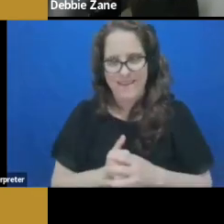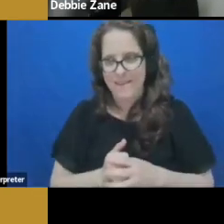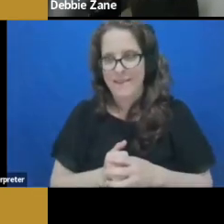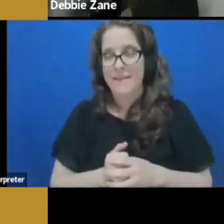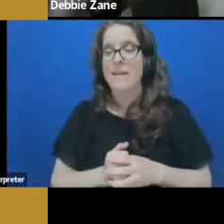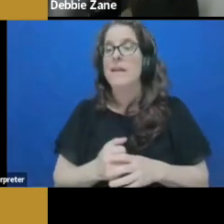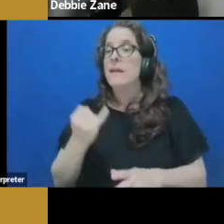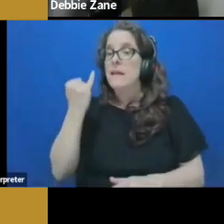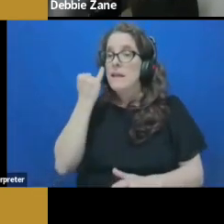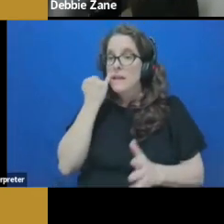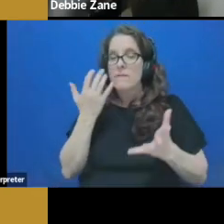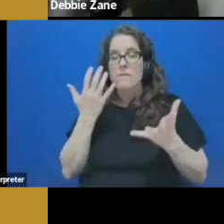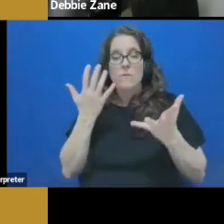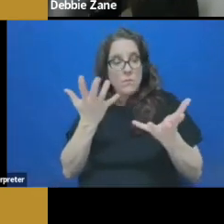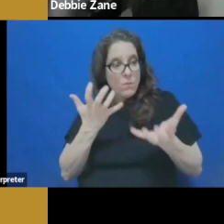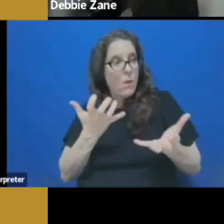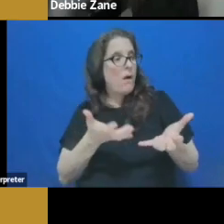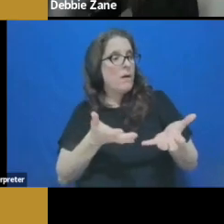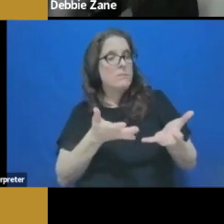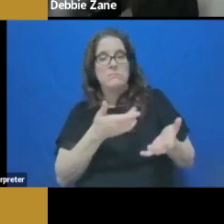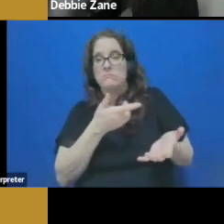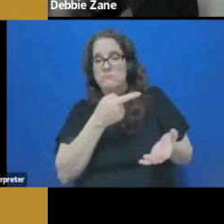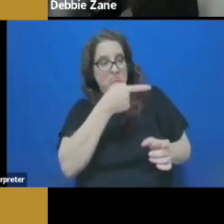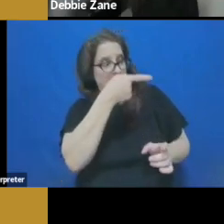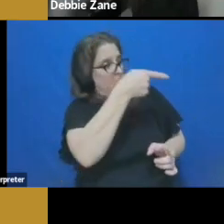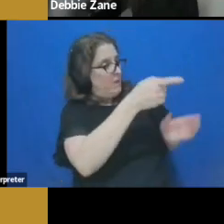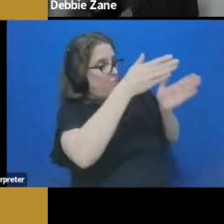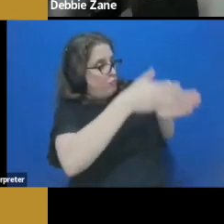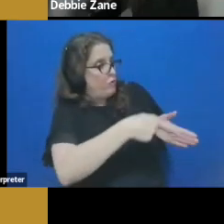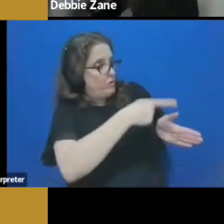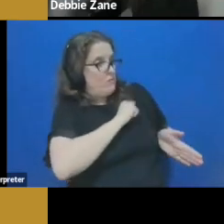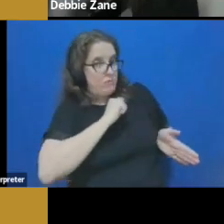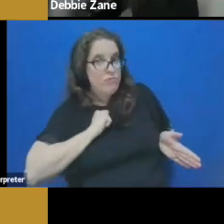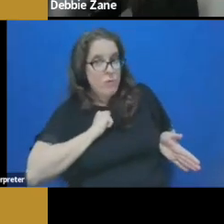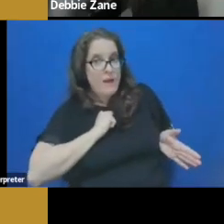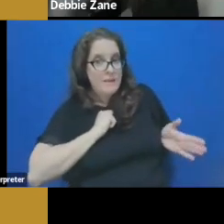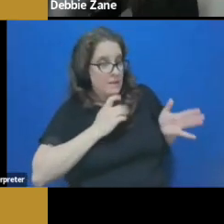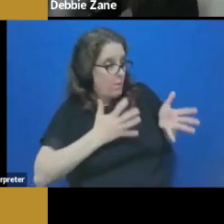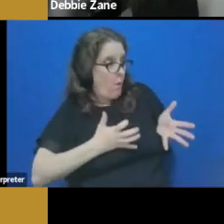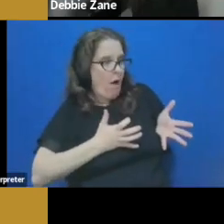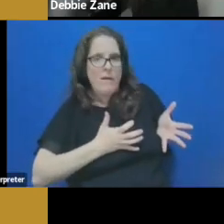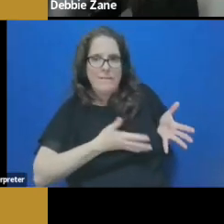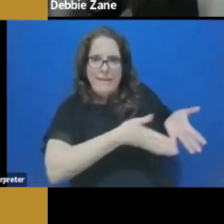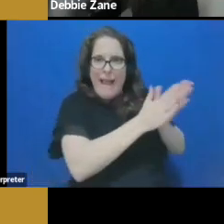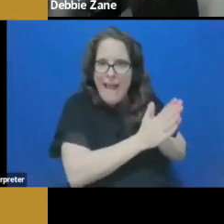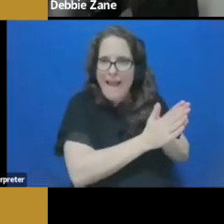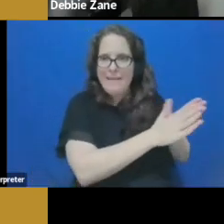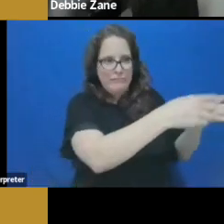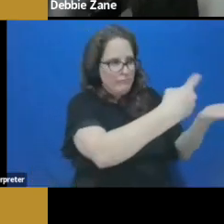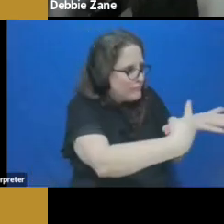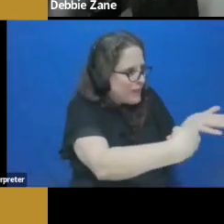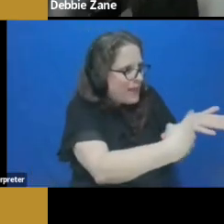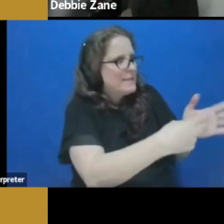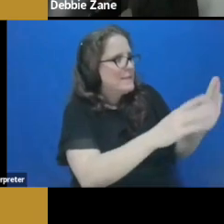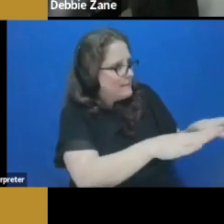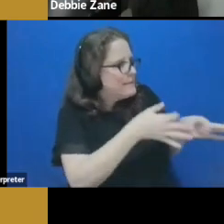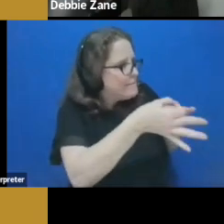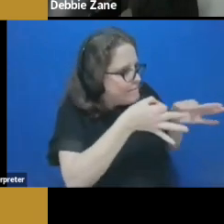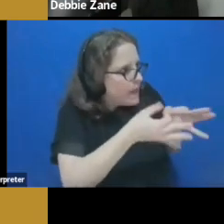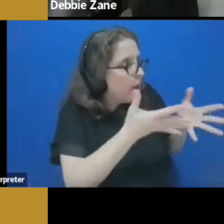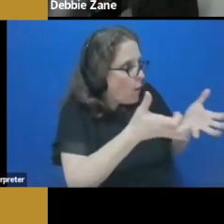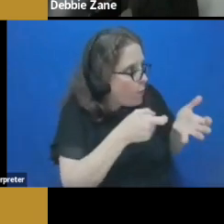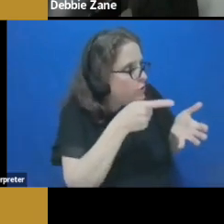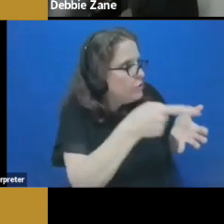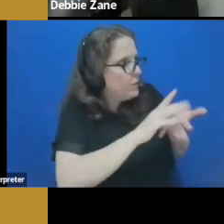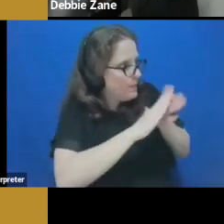to make sure you communicate with the trustee that you would like to serve as for the special needs trust to ensure that that